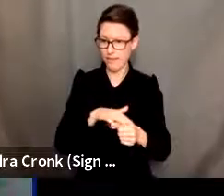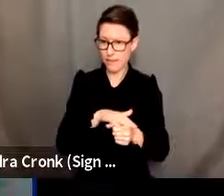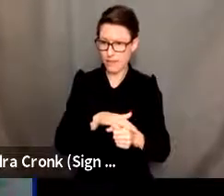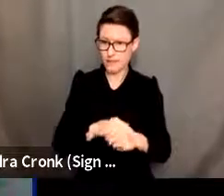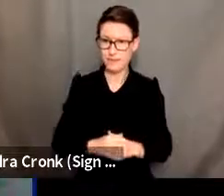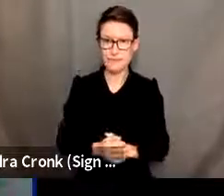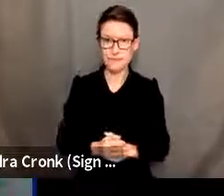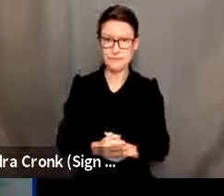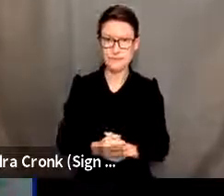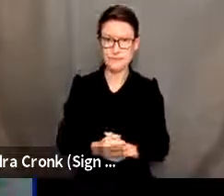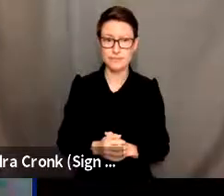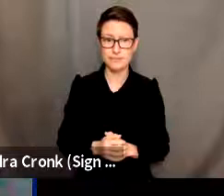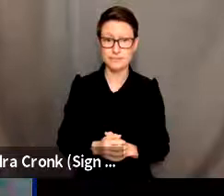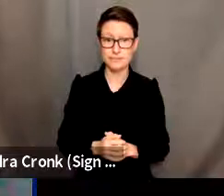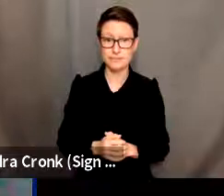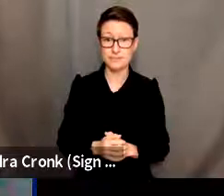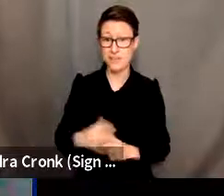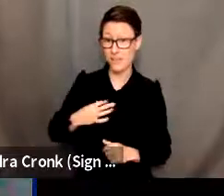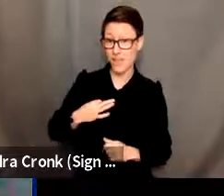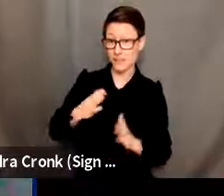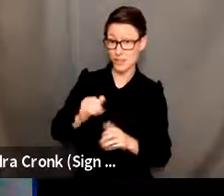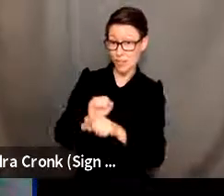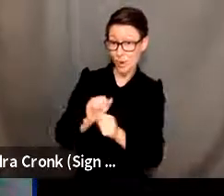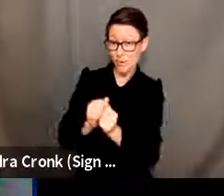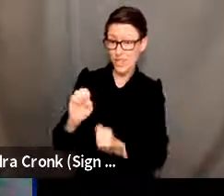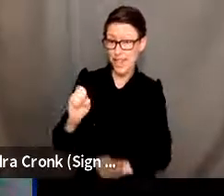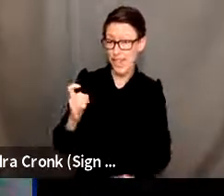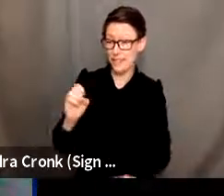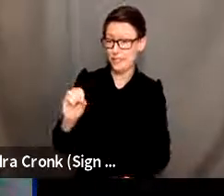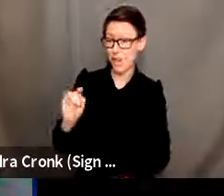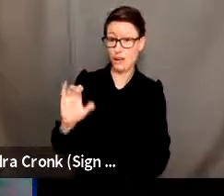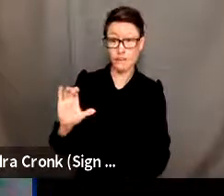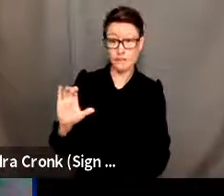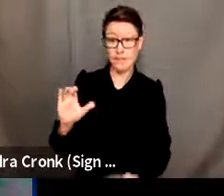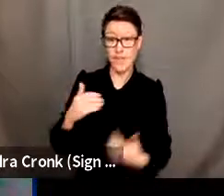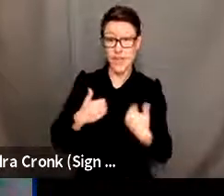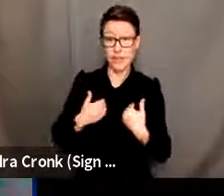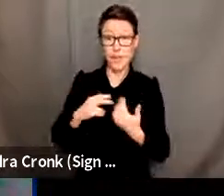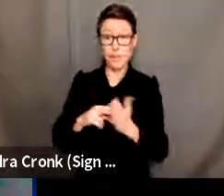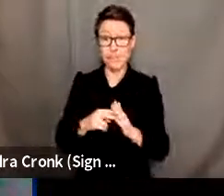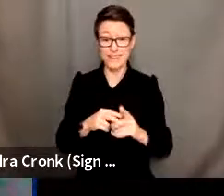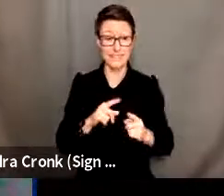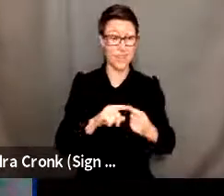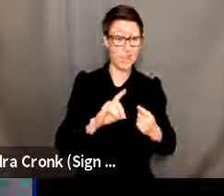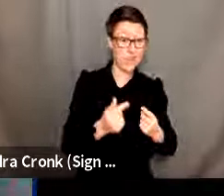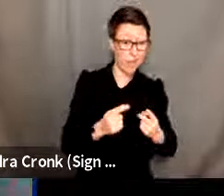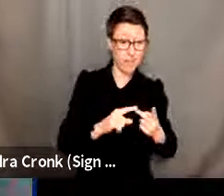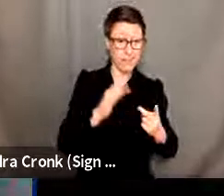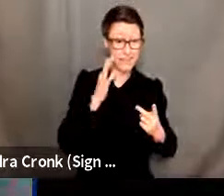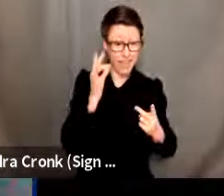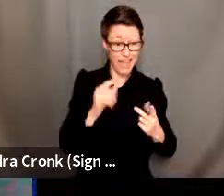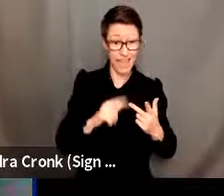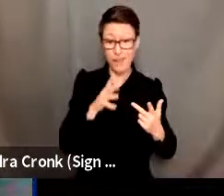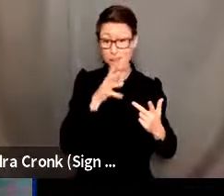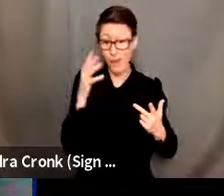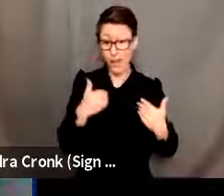These are volunteers working with our exotic animals. An exotic animal is any animal that is not a dog, a cat, or a barn animal. So rabbits